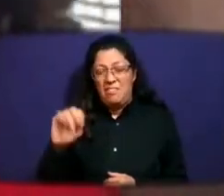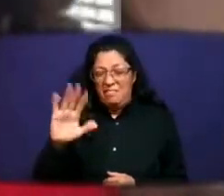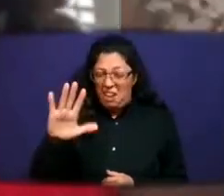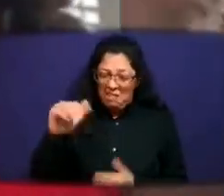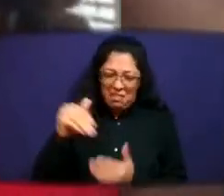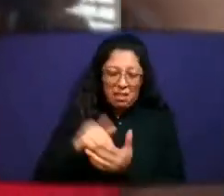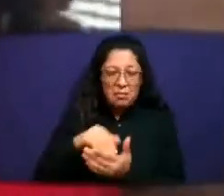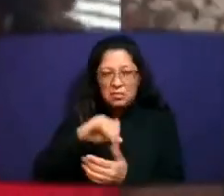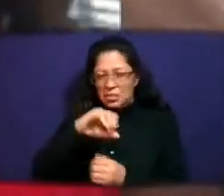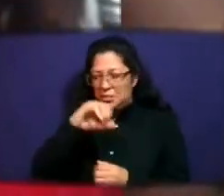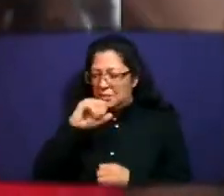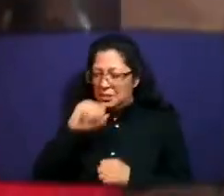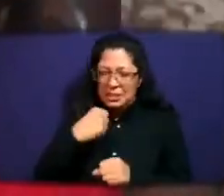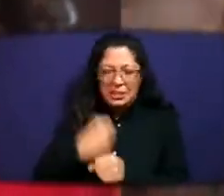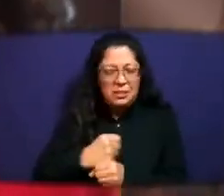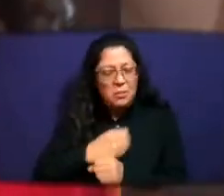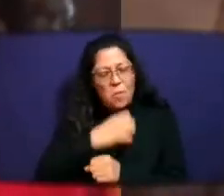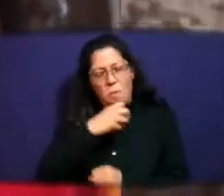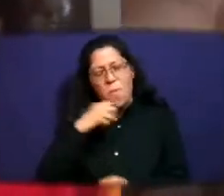5,000-year-old Oaxacan blue corn.